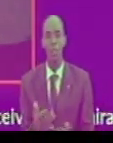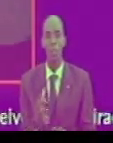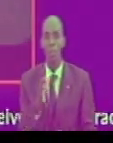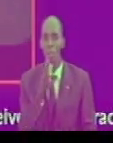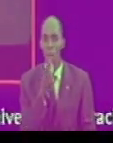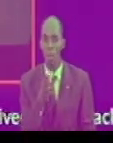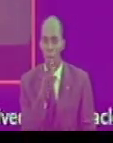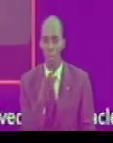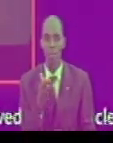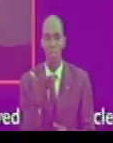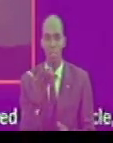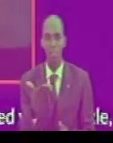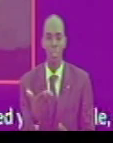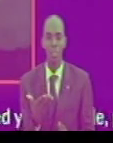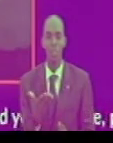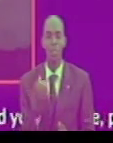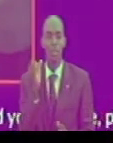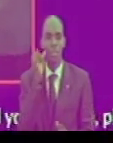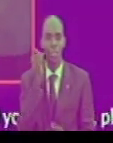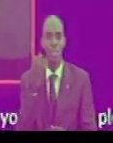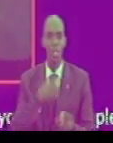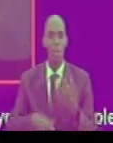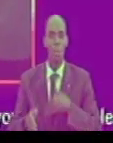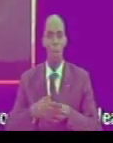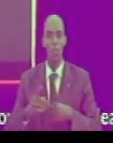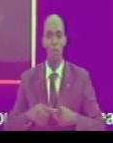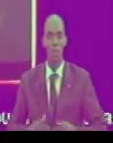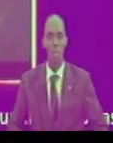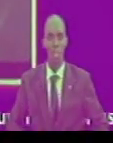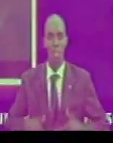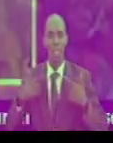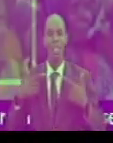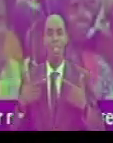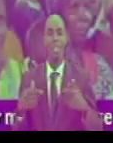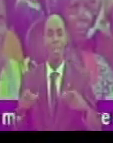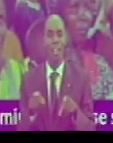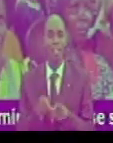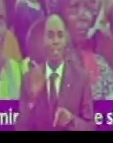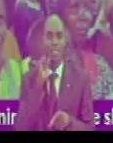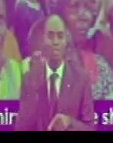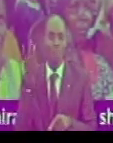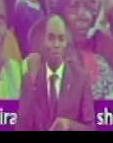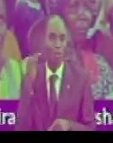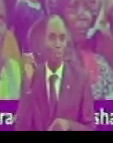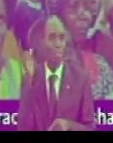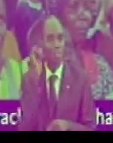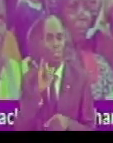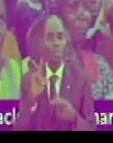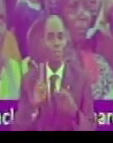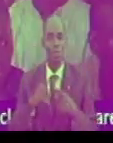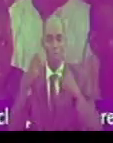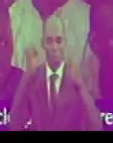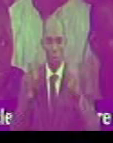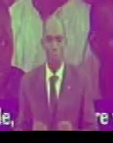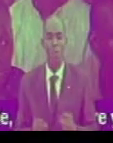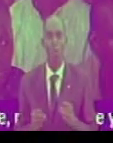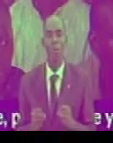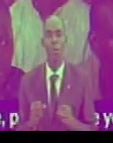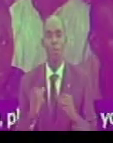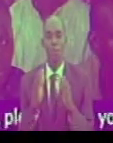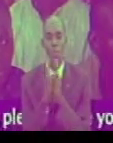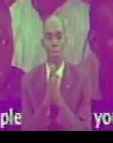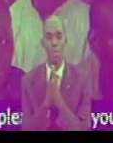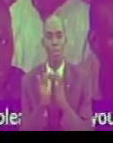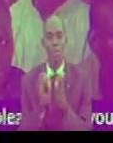the powerful prayer as given by the man of God. Jesus is still doing great